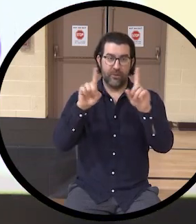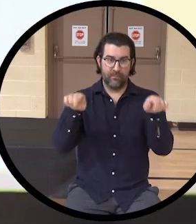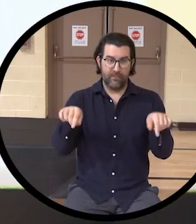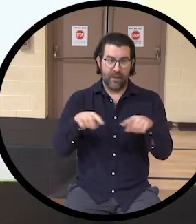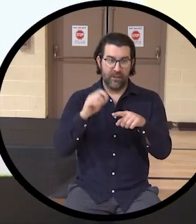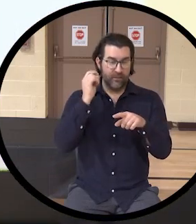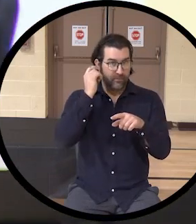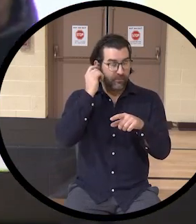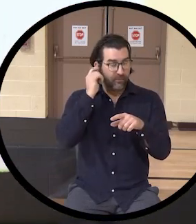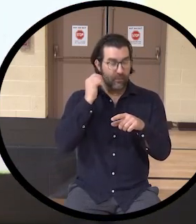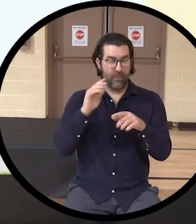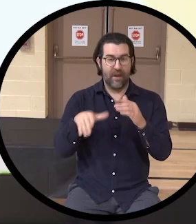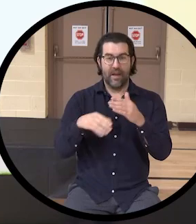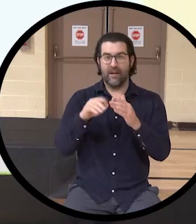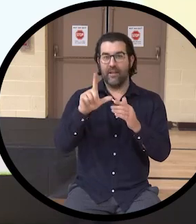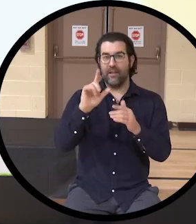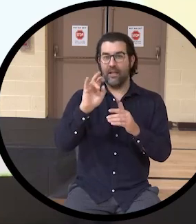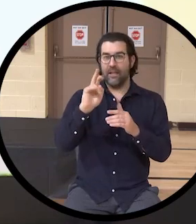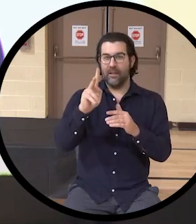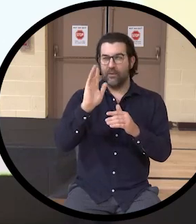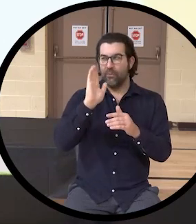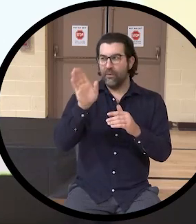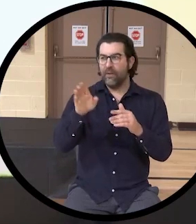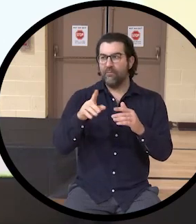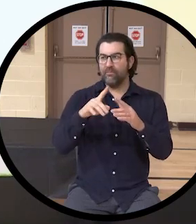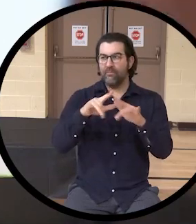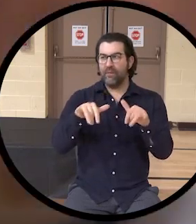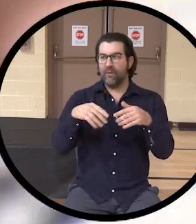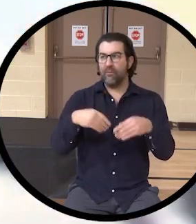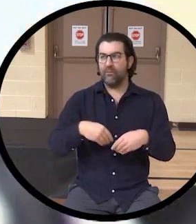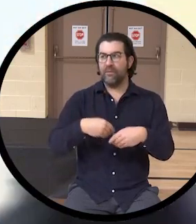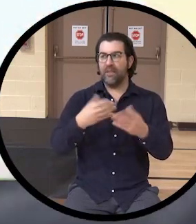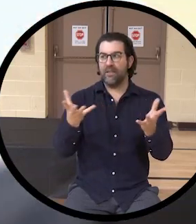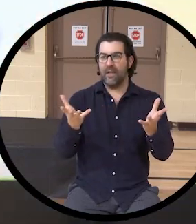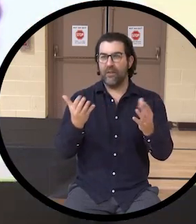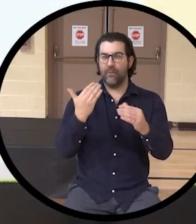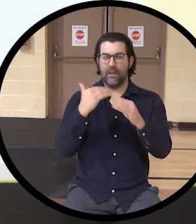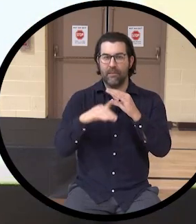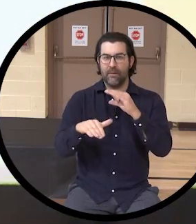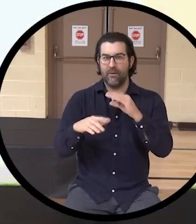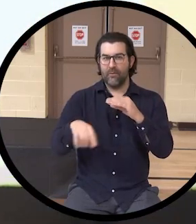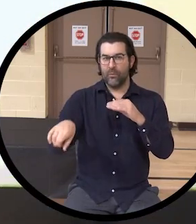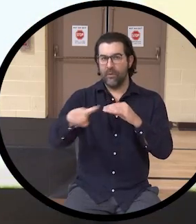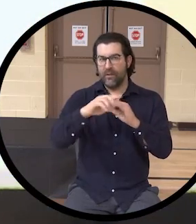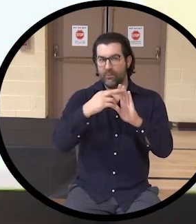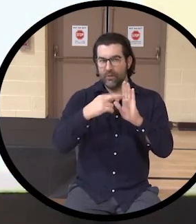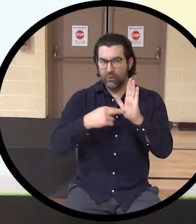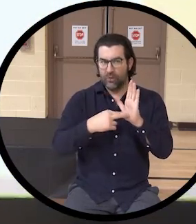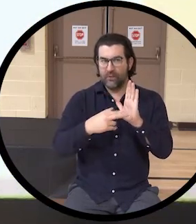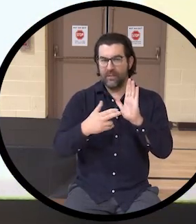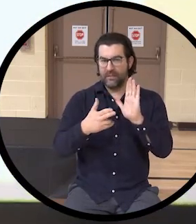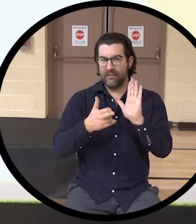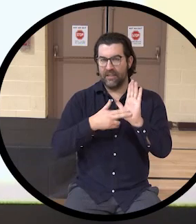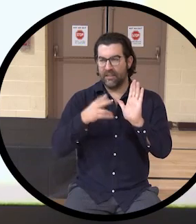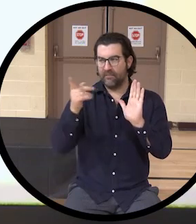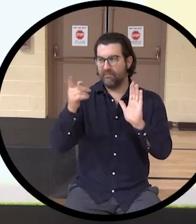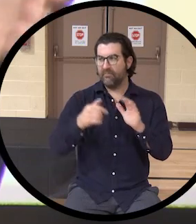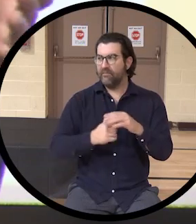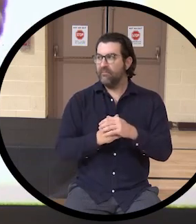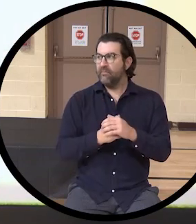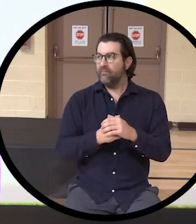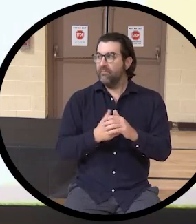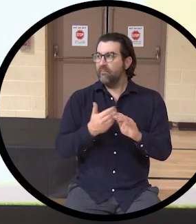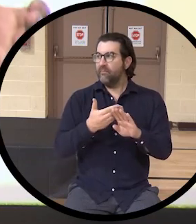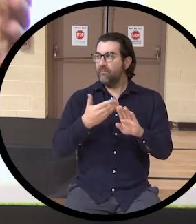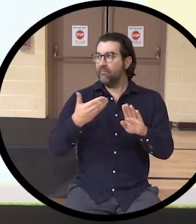after, but we'll also be sending that out via email to folks that registered and signed in. Before